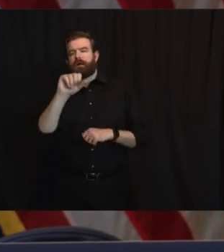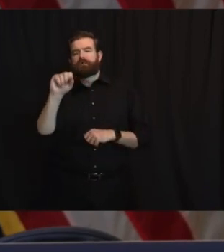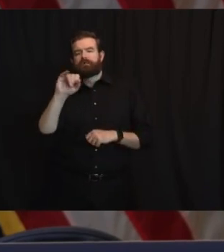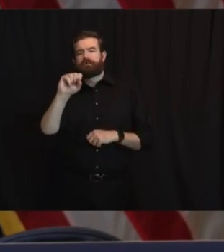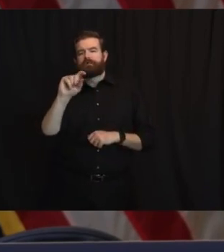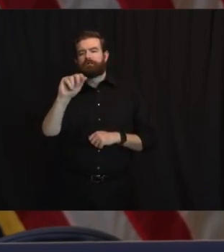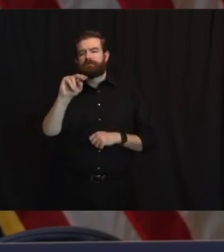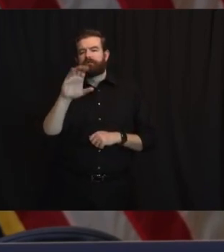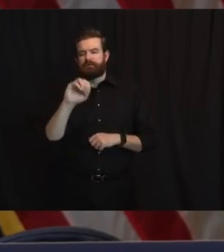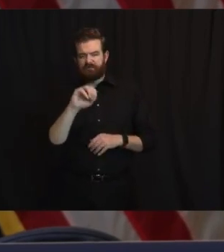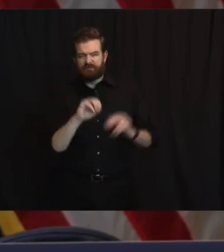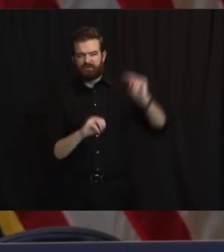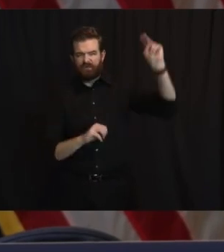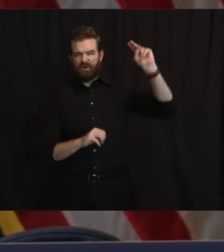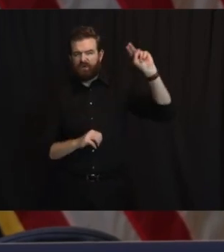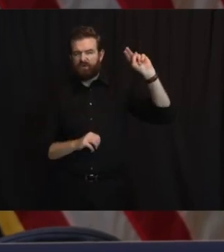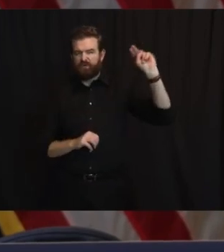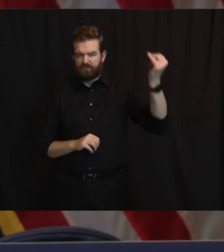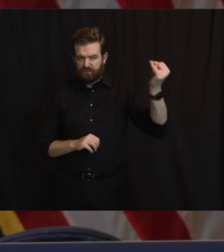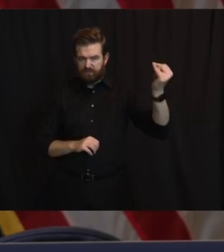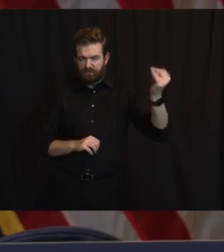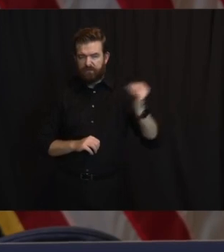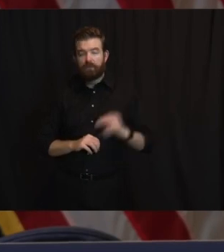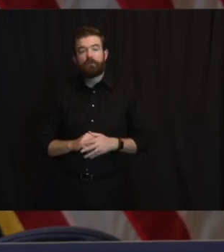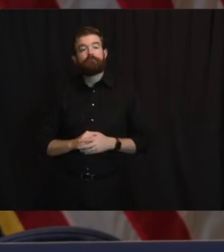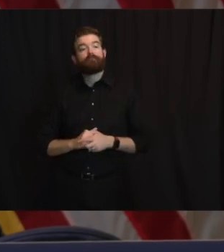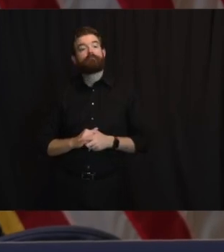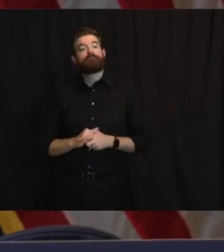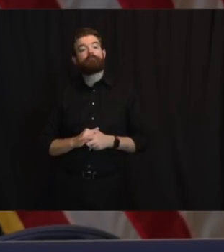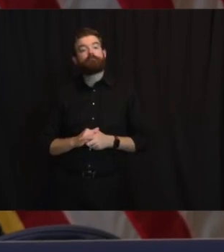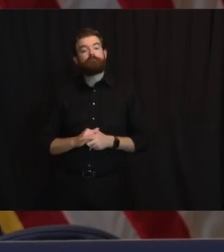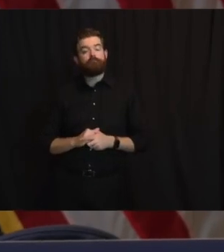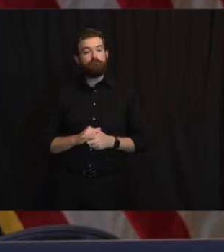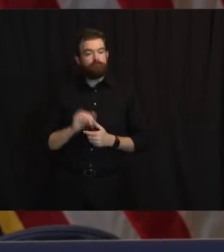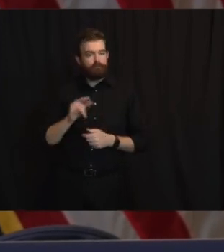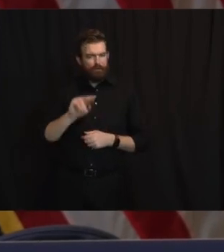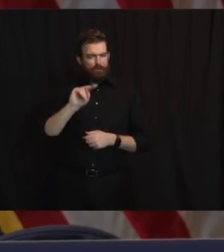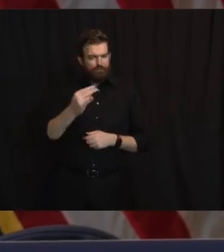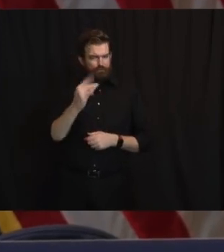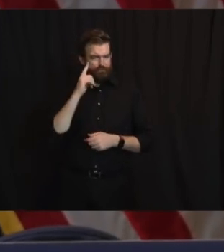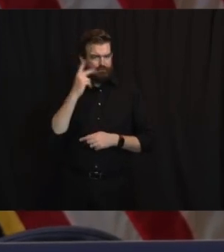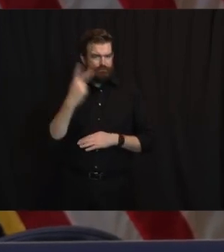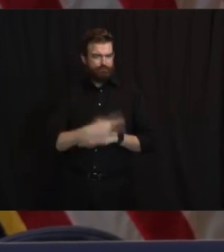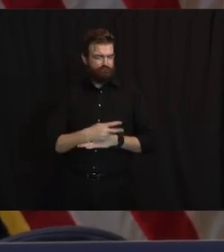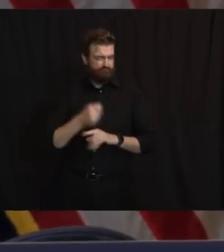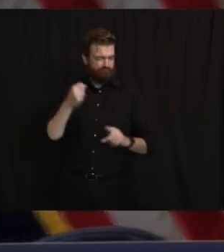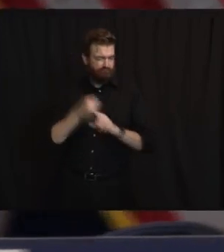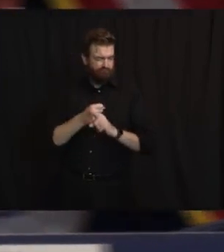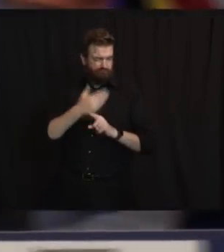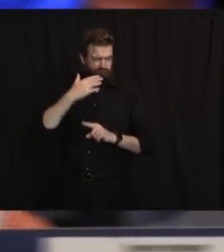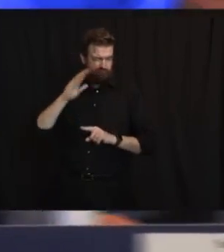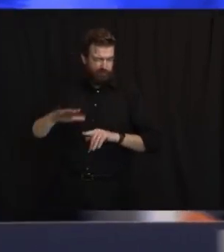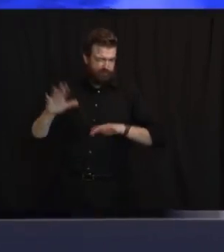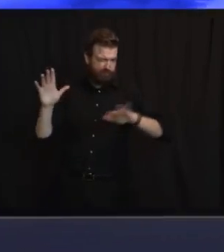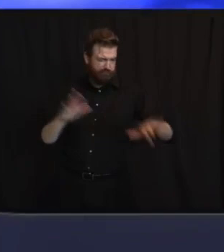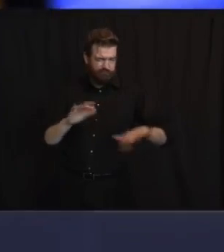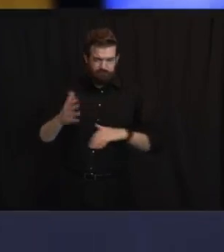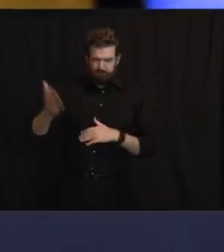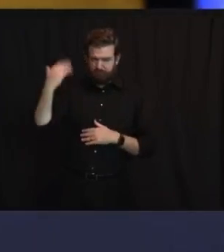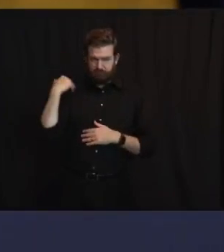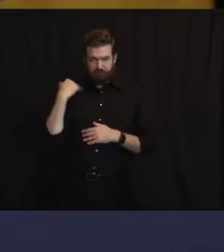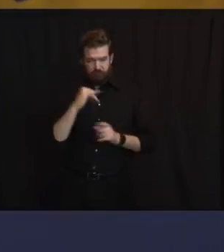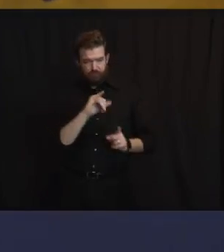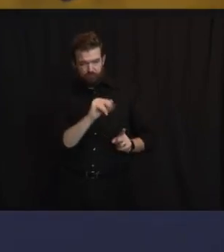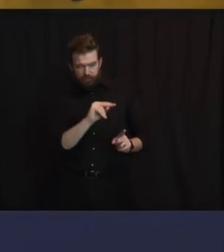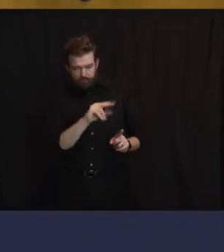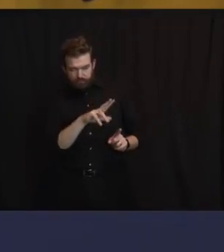counties specifically did everything they could. Sorry, I apologize. Correct. This was the storm Jan 31 to Feb 2 in that range? That's correct.